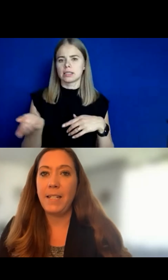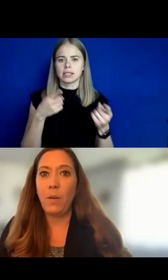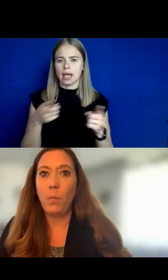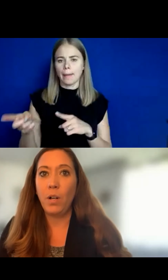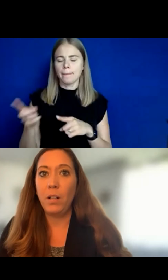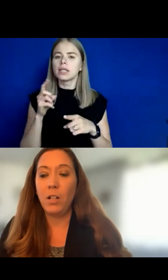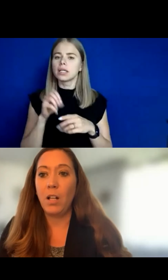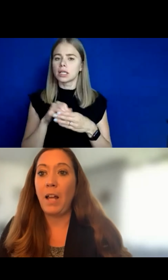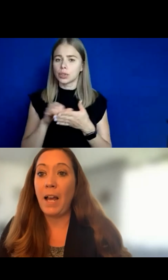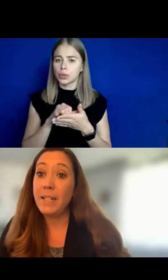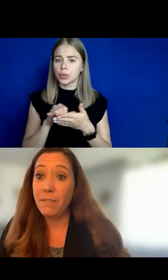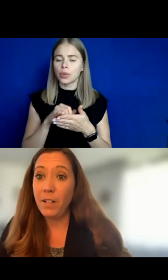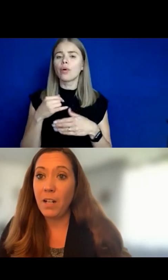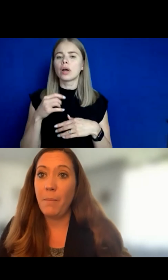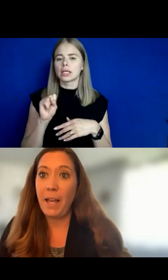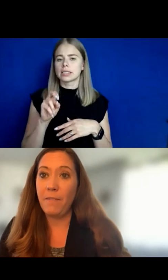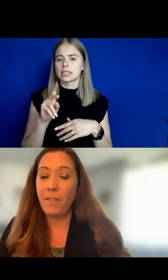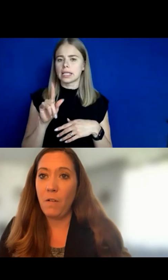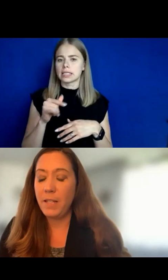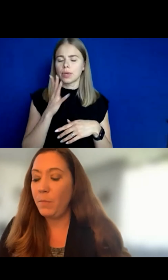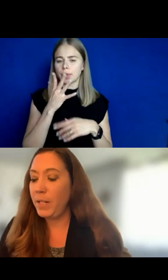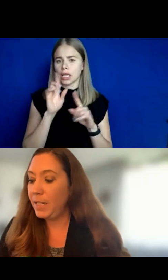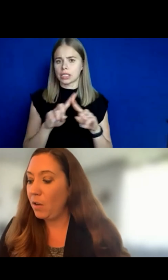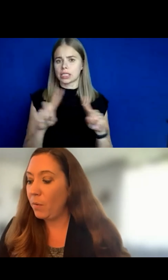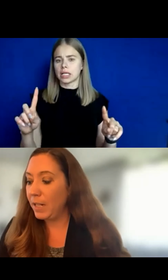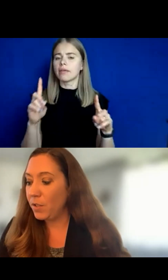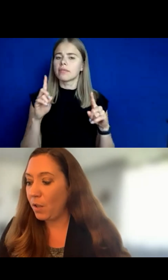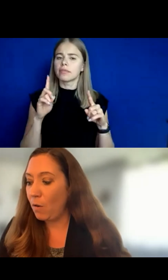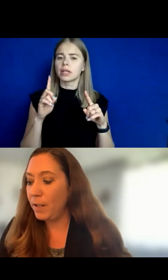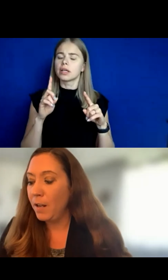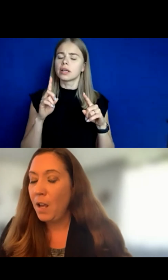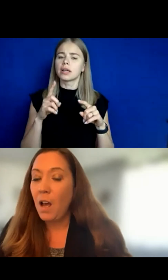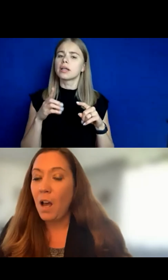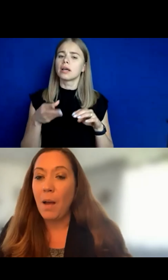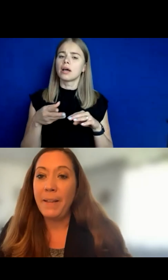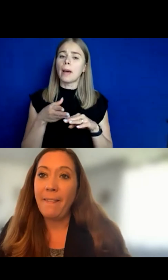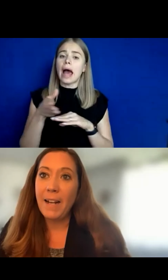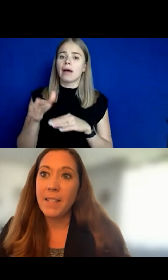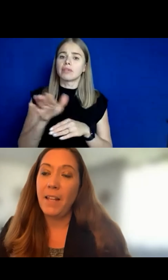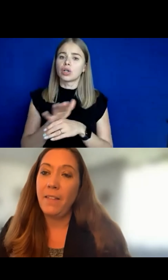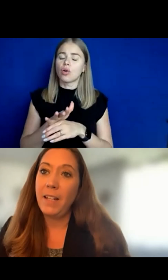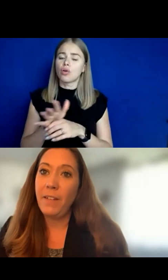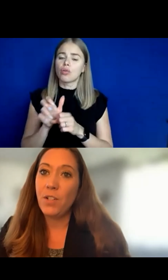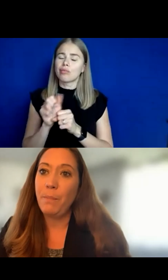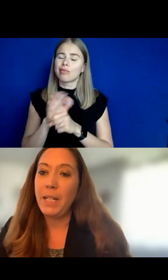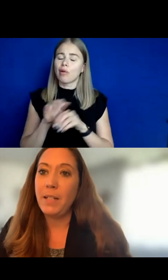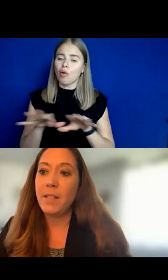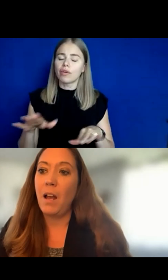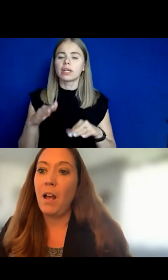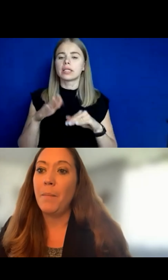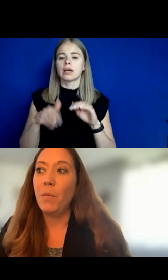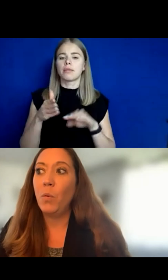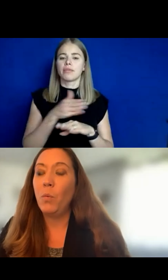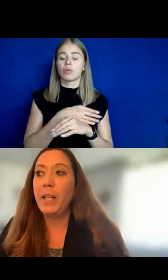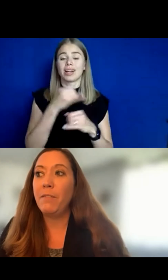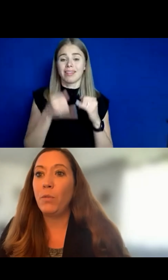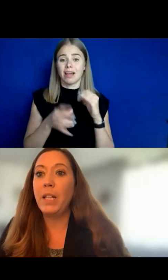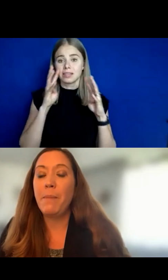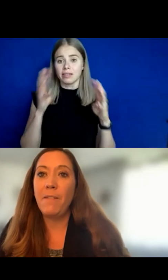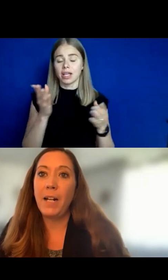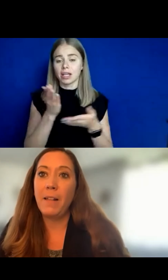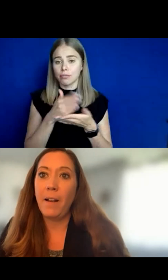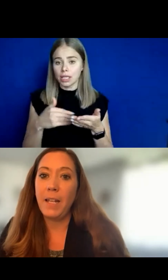Sandy said, we're going to look a lot different coming out of COVID than we did going into COVID. And then lastly, on the innovation piece, we